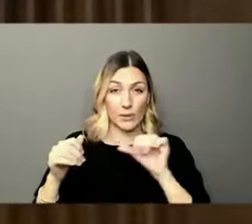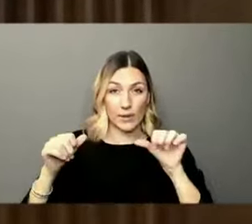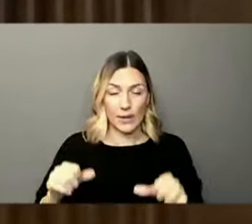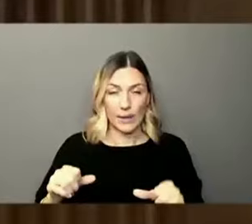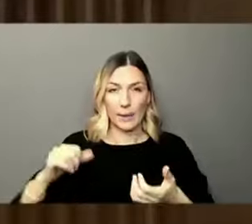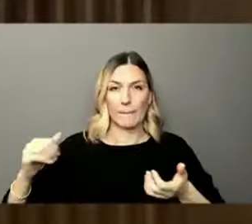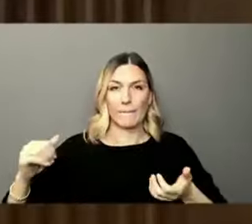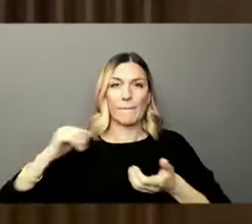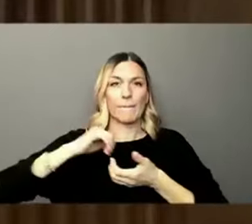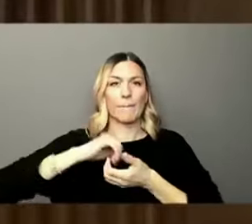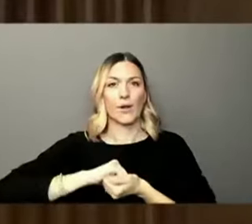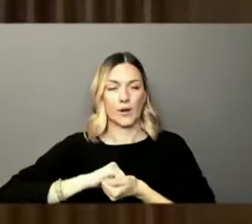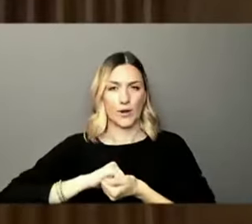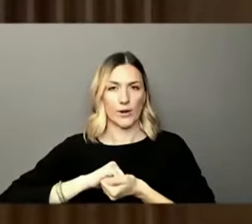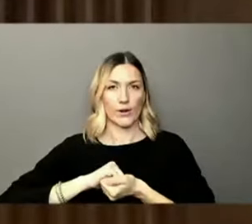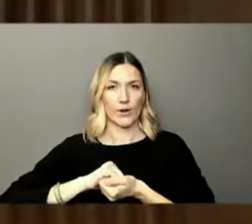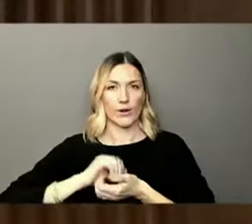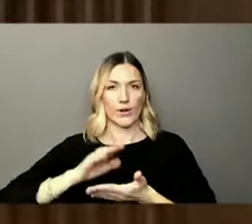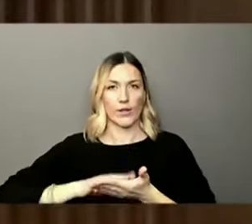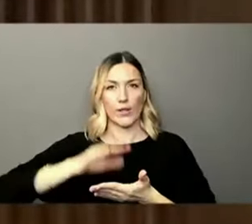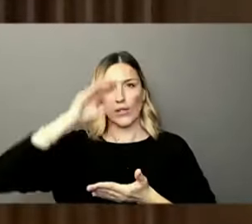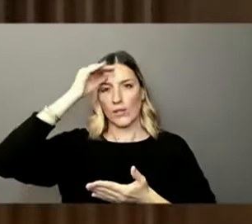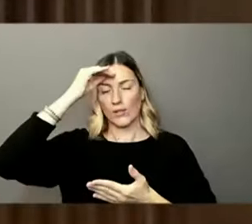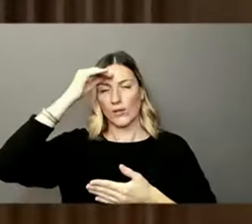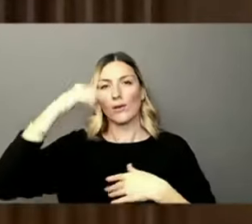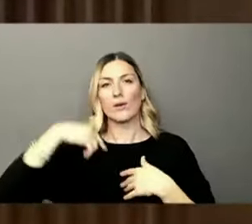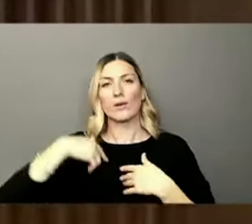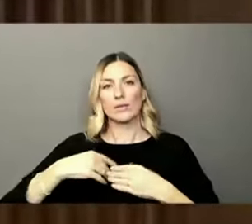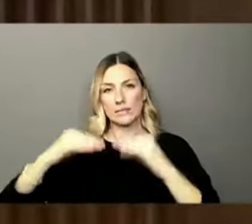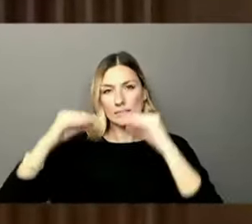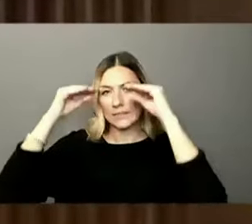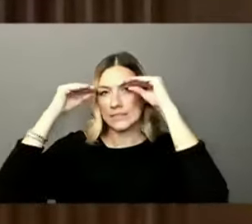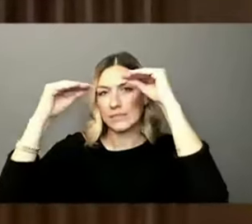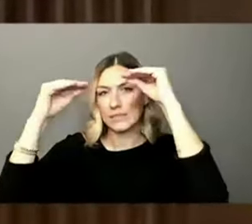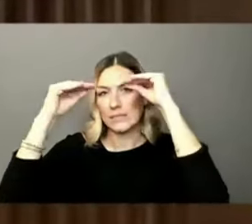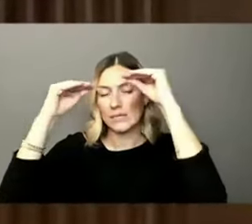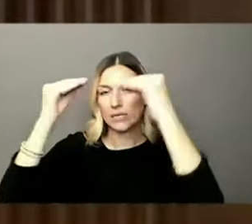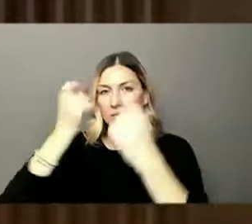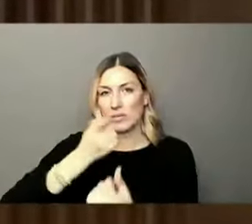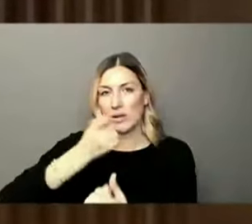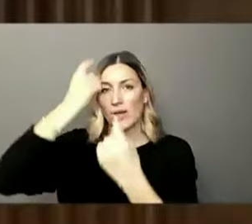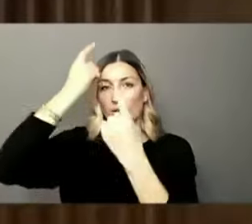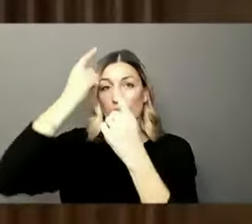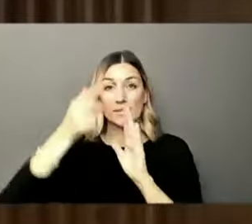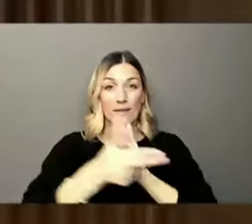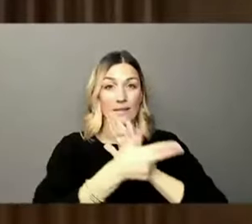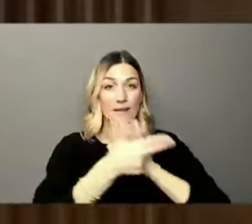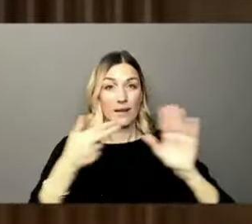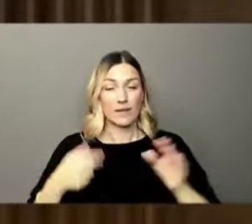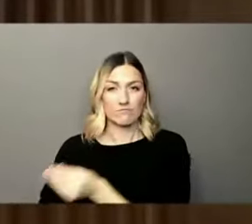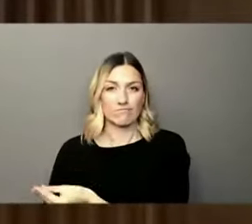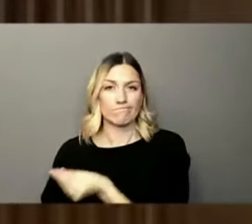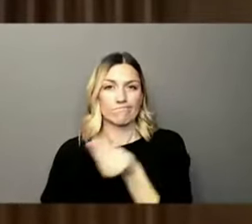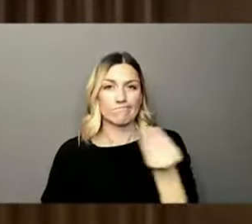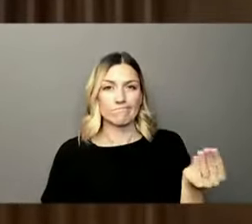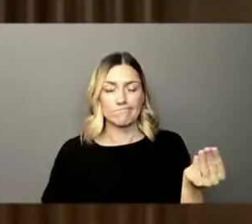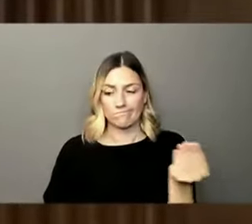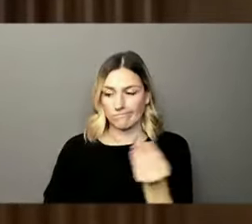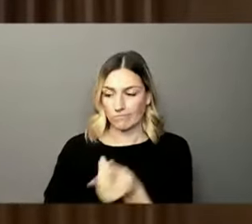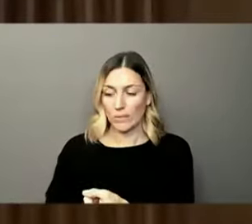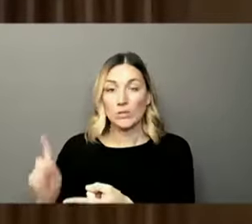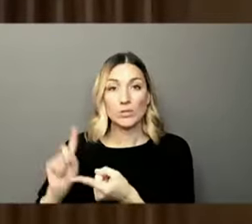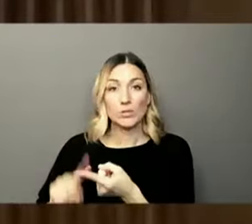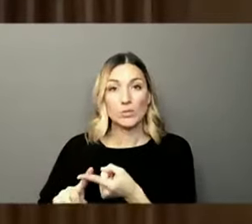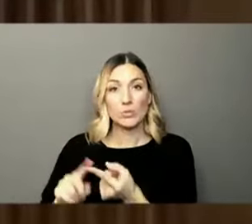the learning loops and then being able to understand the diagnosis and then take that to their patient. So I think